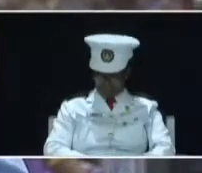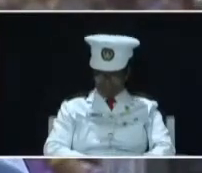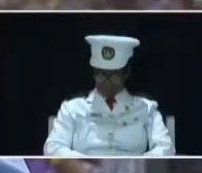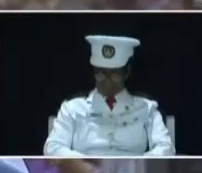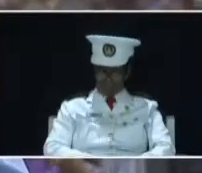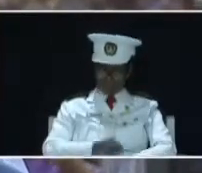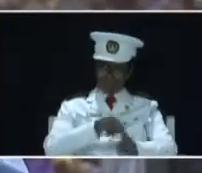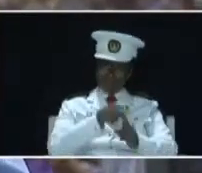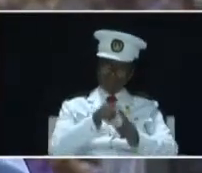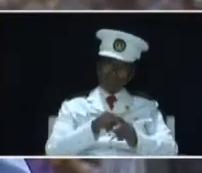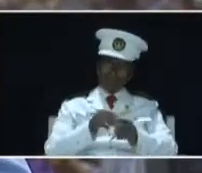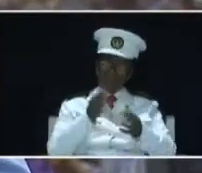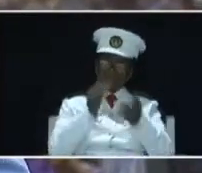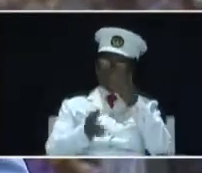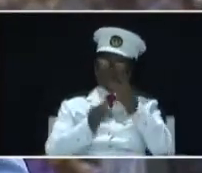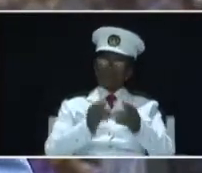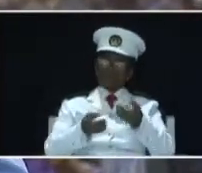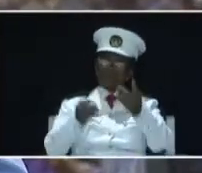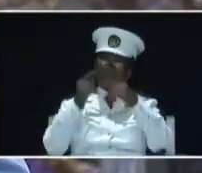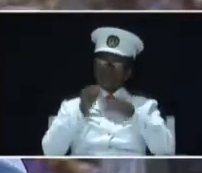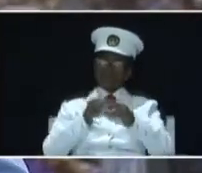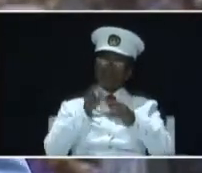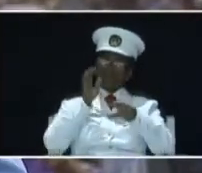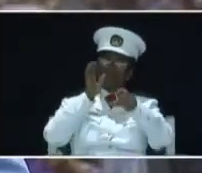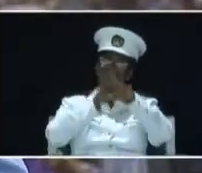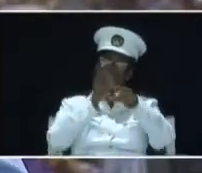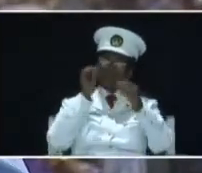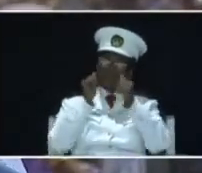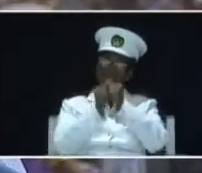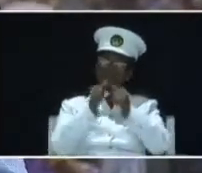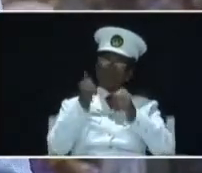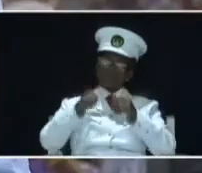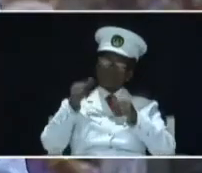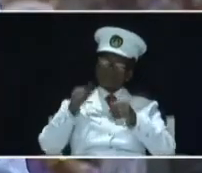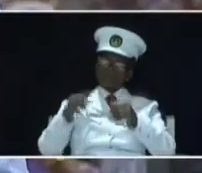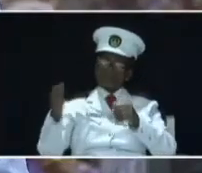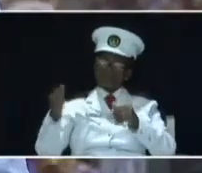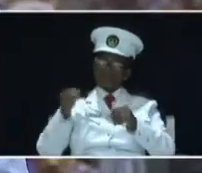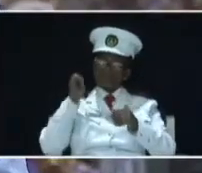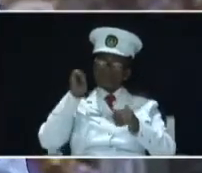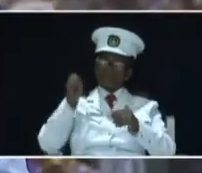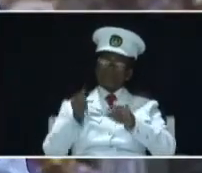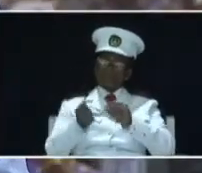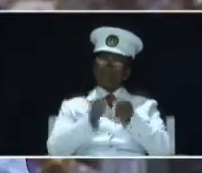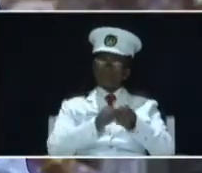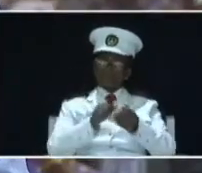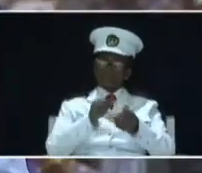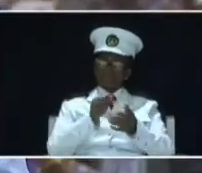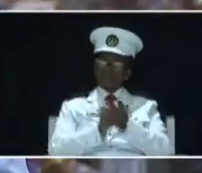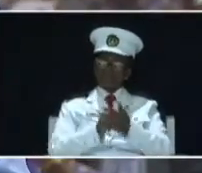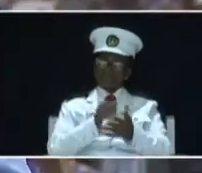anything, it changes that thing to itself.